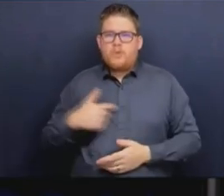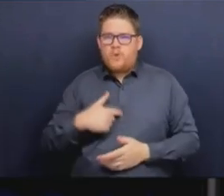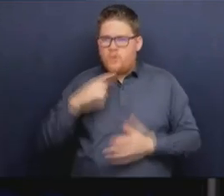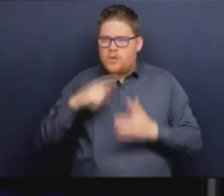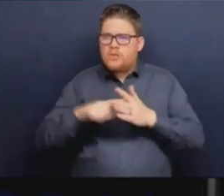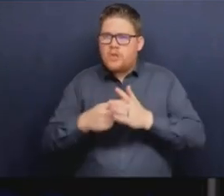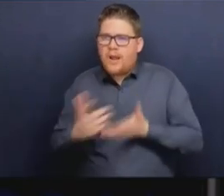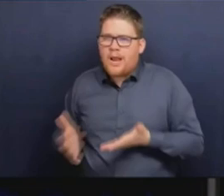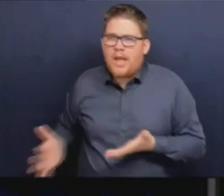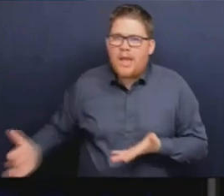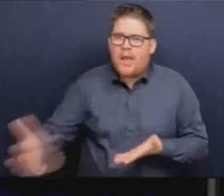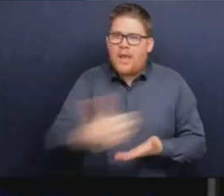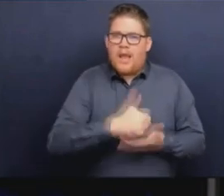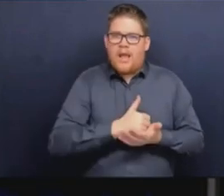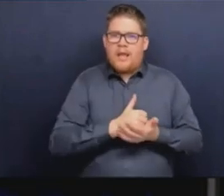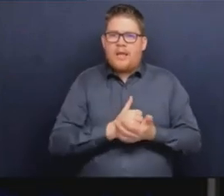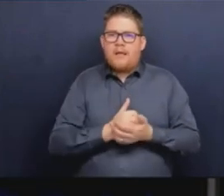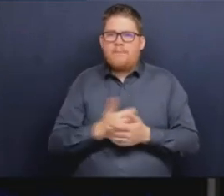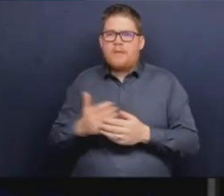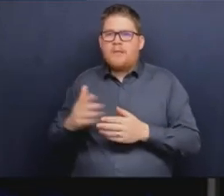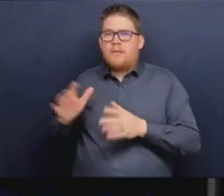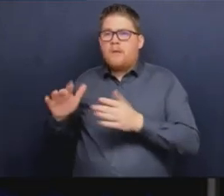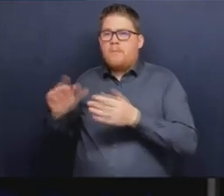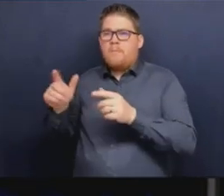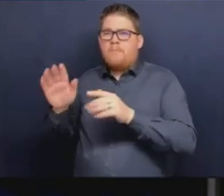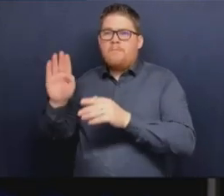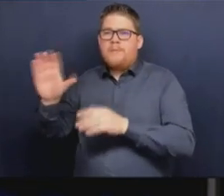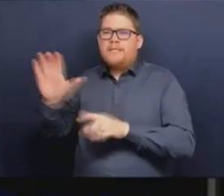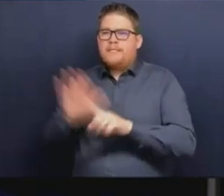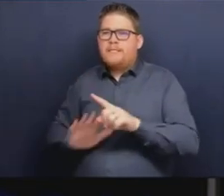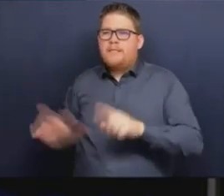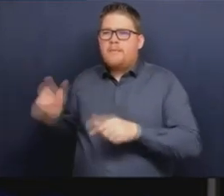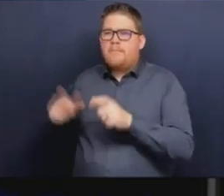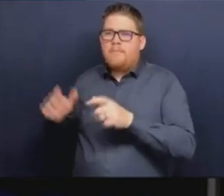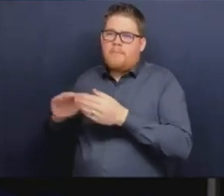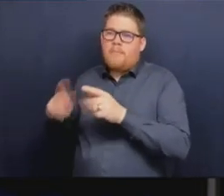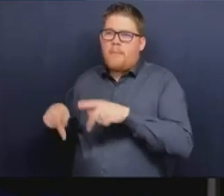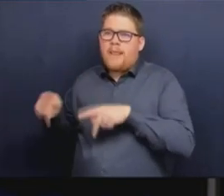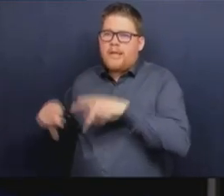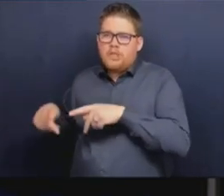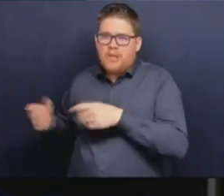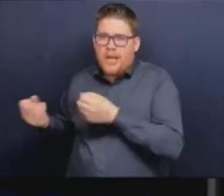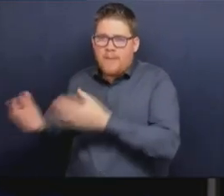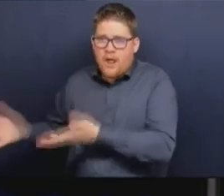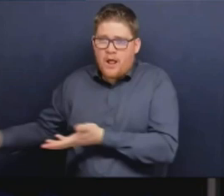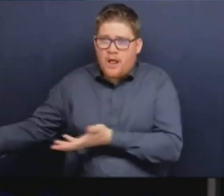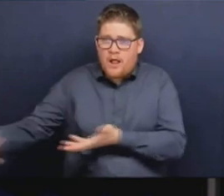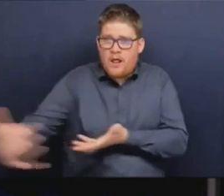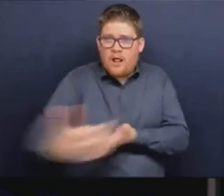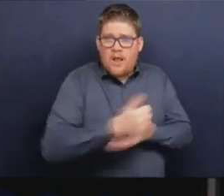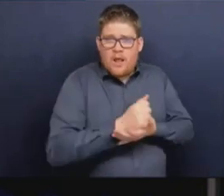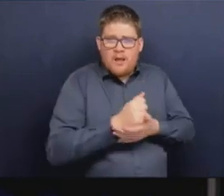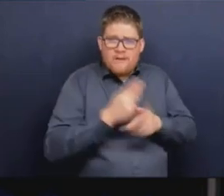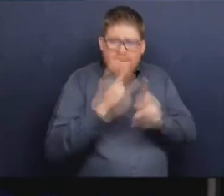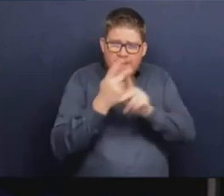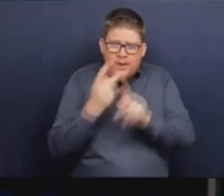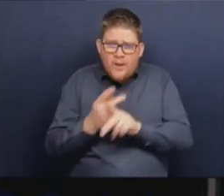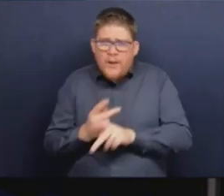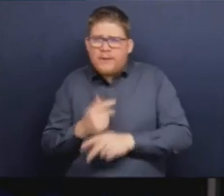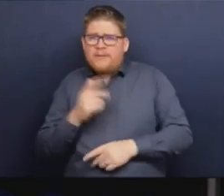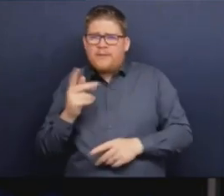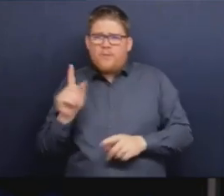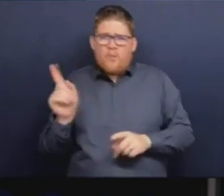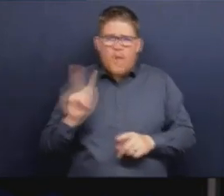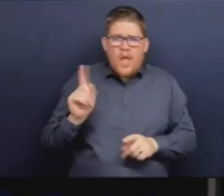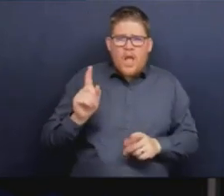do the population survey, have the anti-racism data committee look on any kind of, like, if any kind of community harm is being